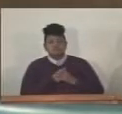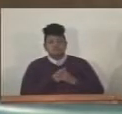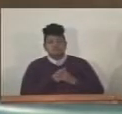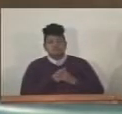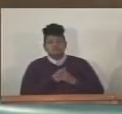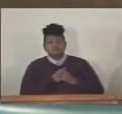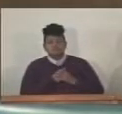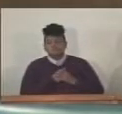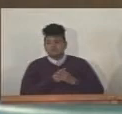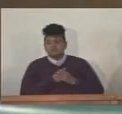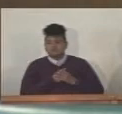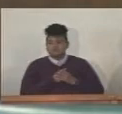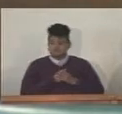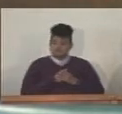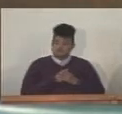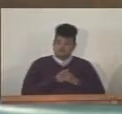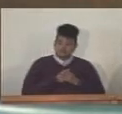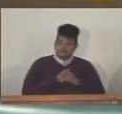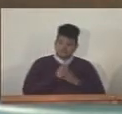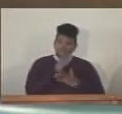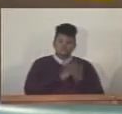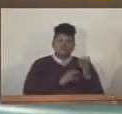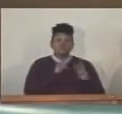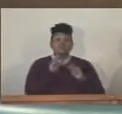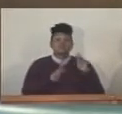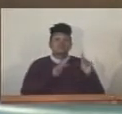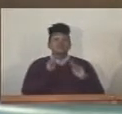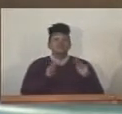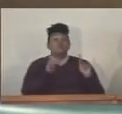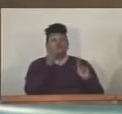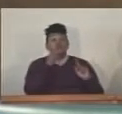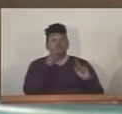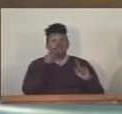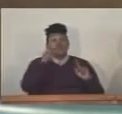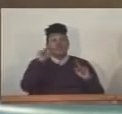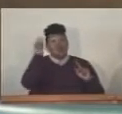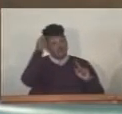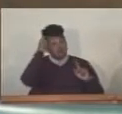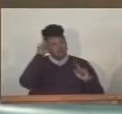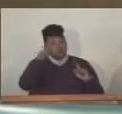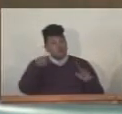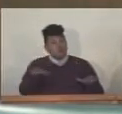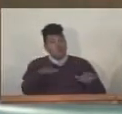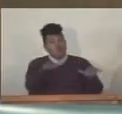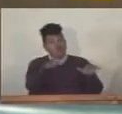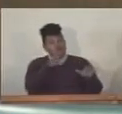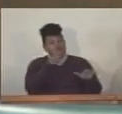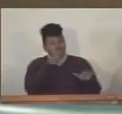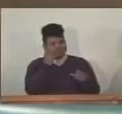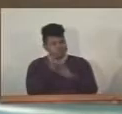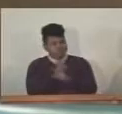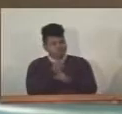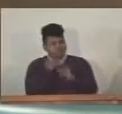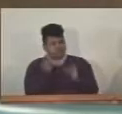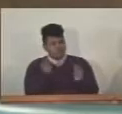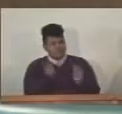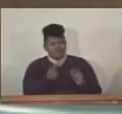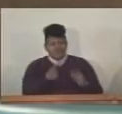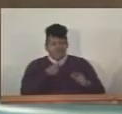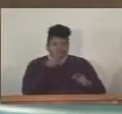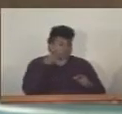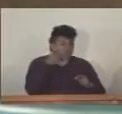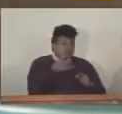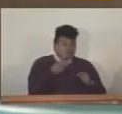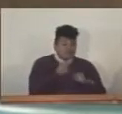"There are some people who say that the government ought to have acted sooner. I am not here to fight or